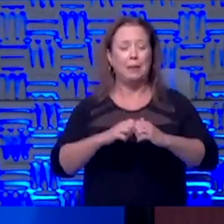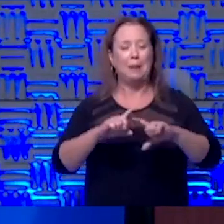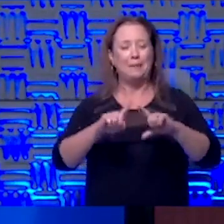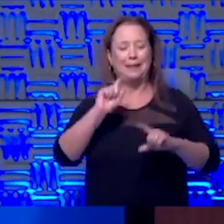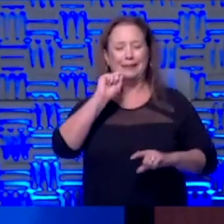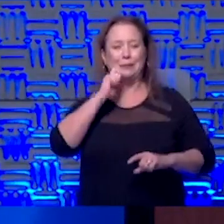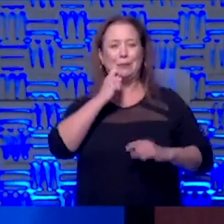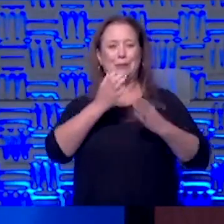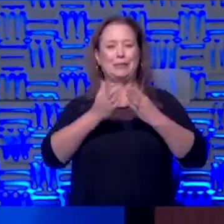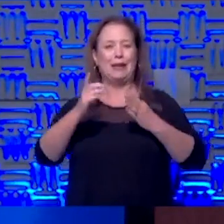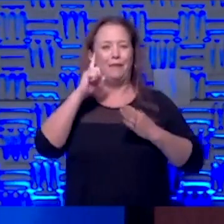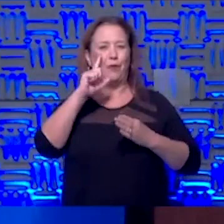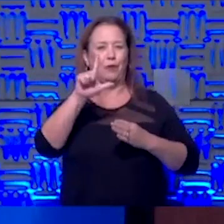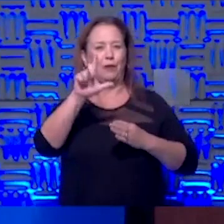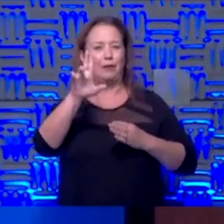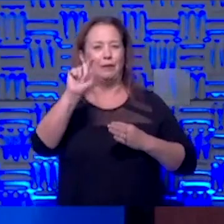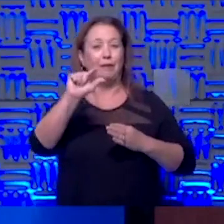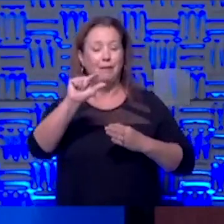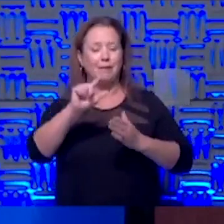stuff because I'm a lung doctor.